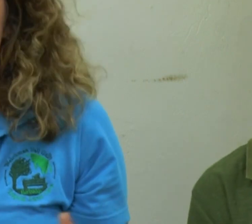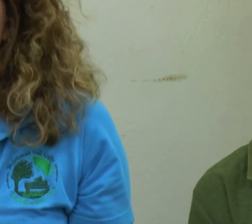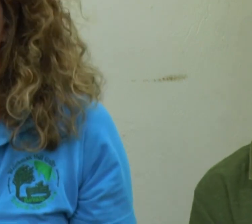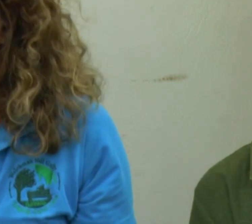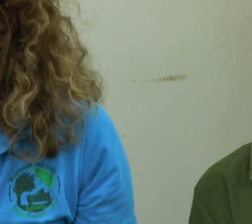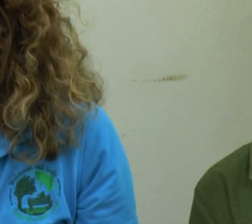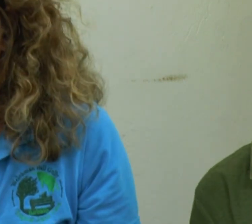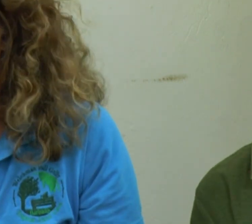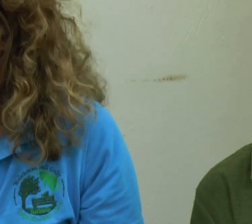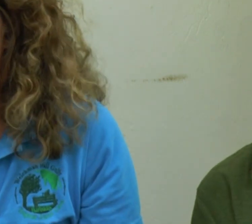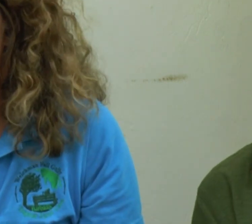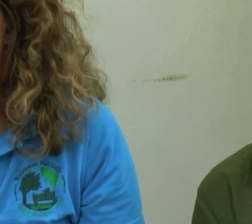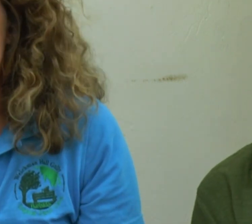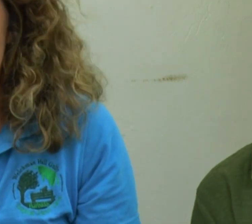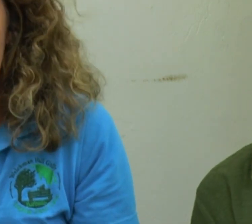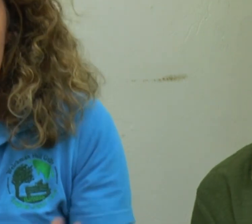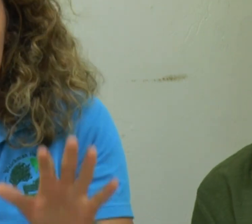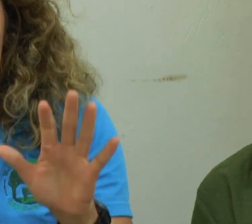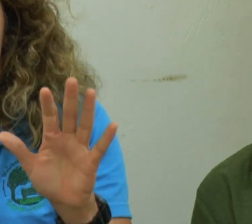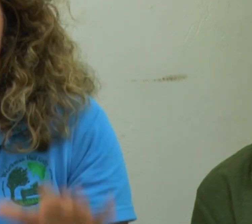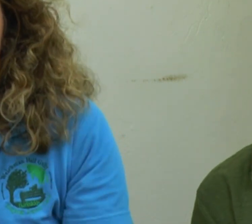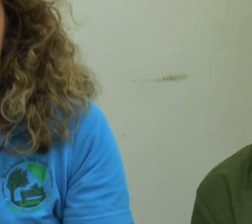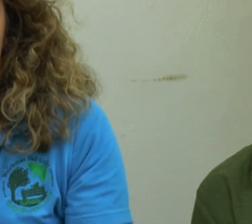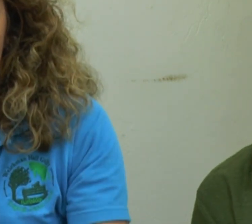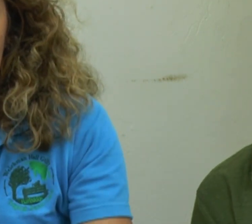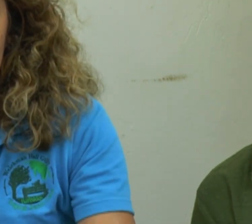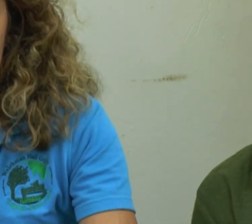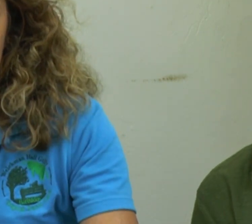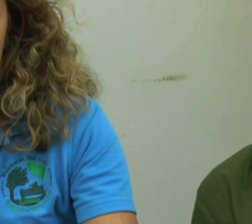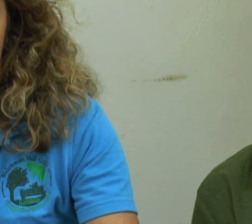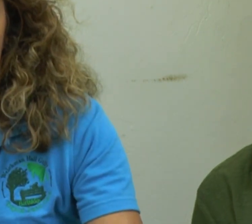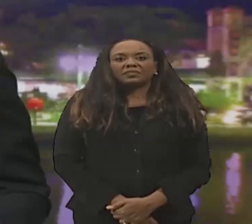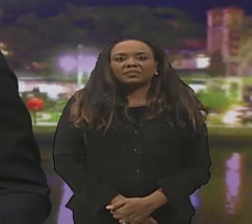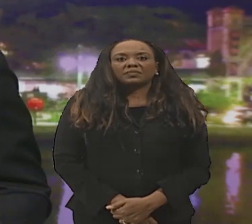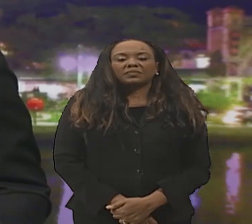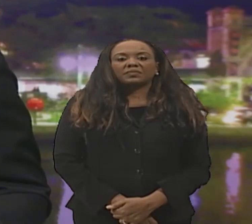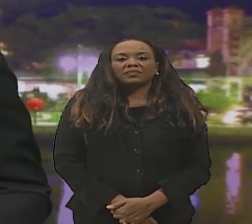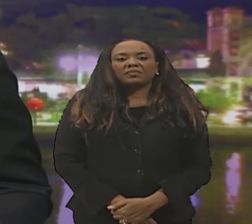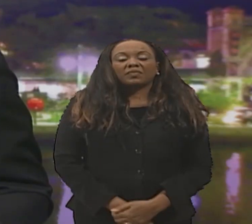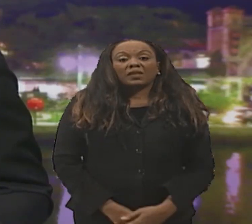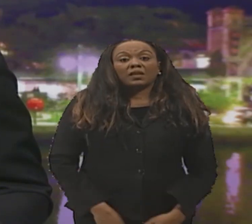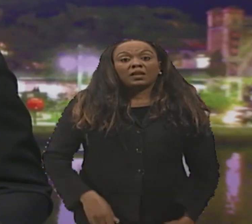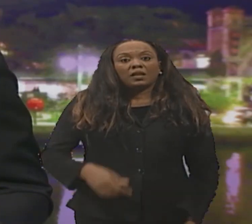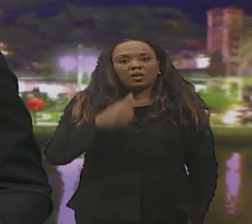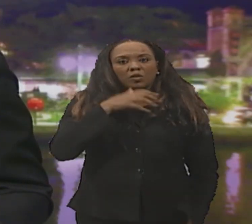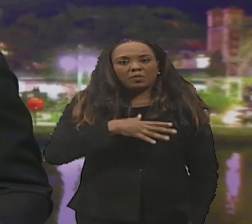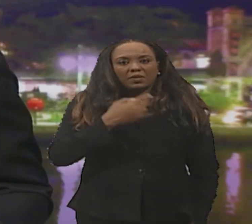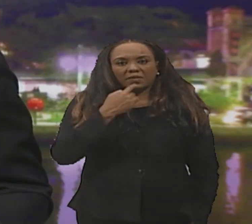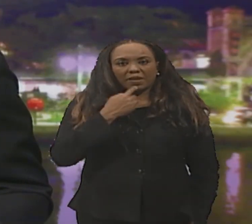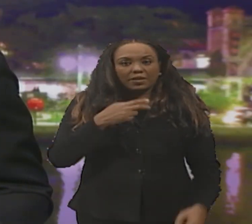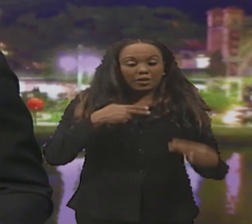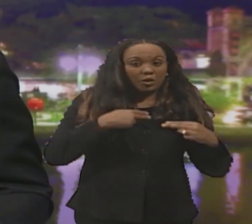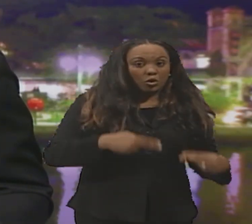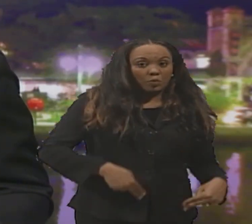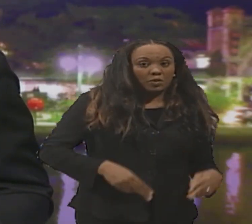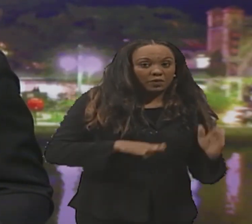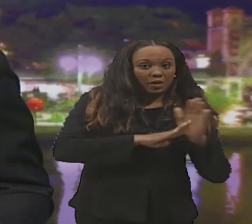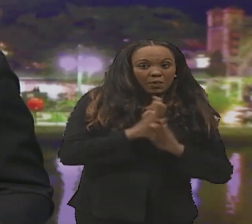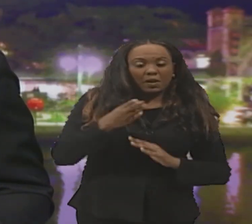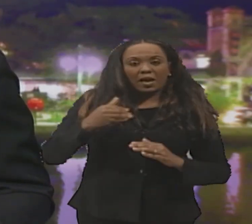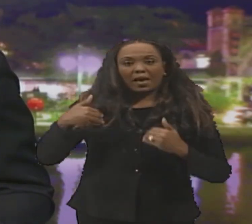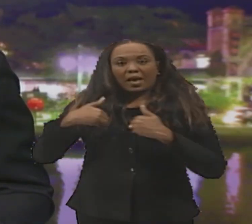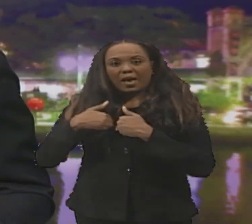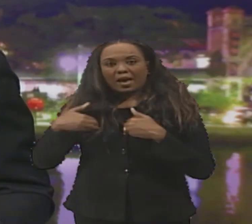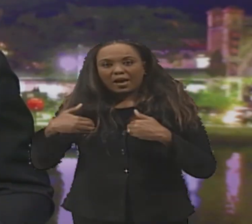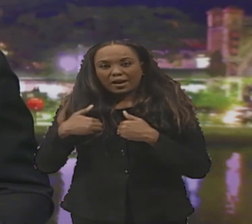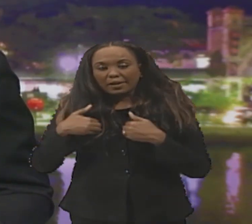animal is quite exciting. Ms. Branker says the conflict between human development and wild animals is